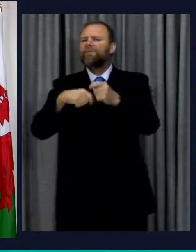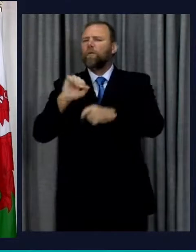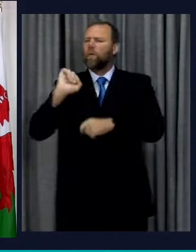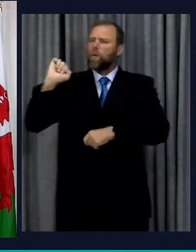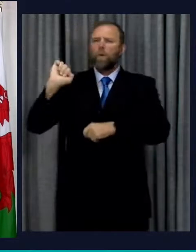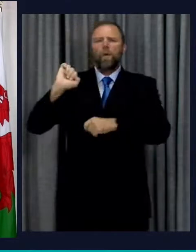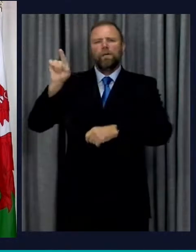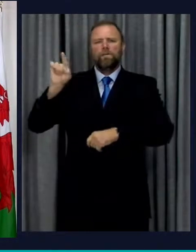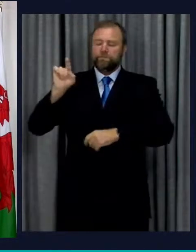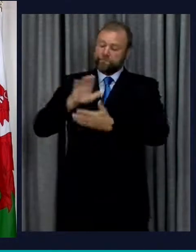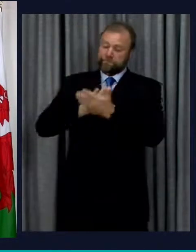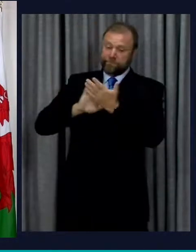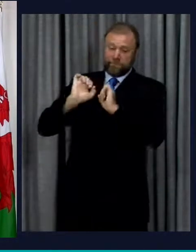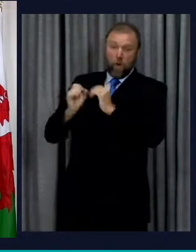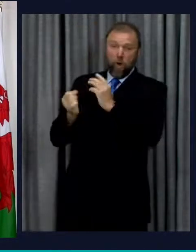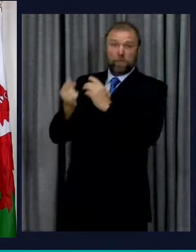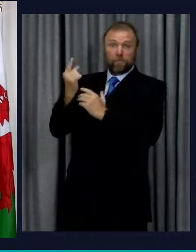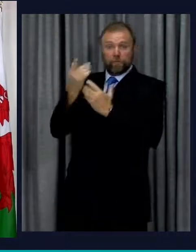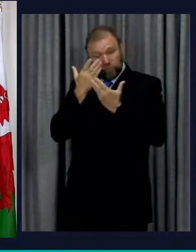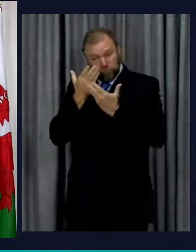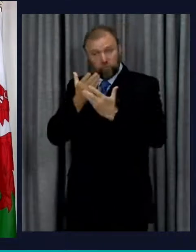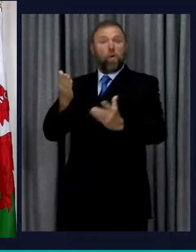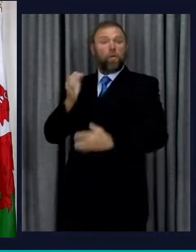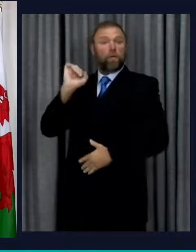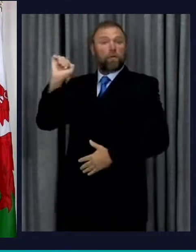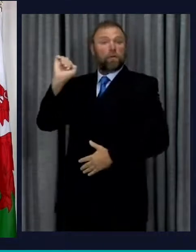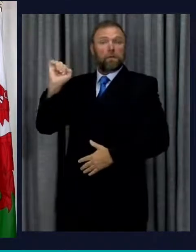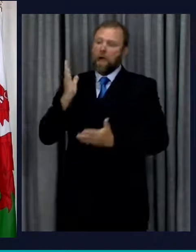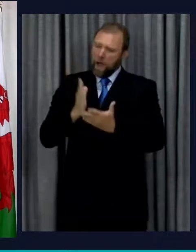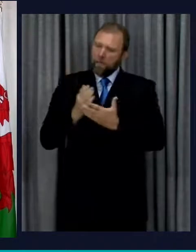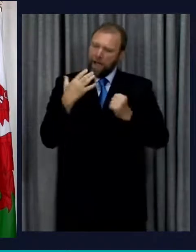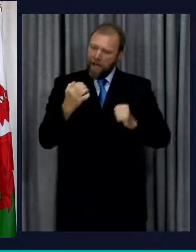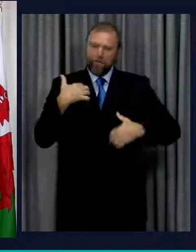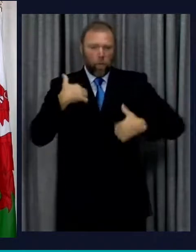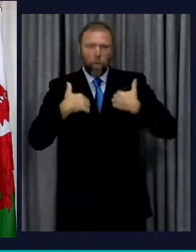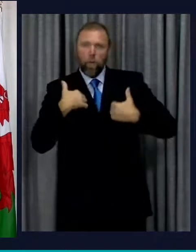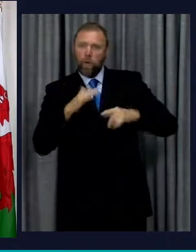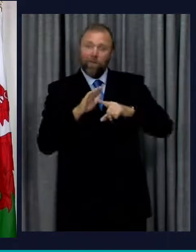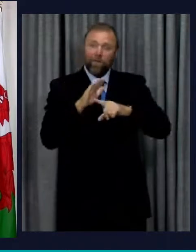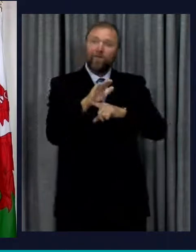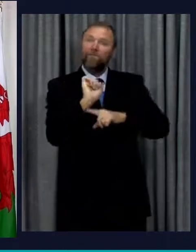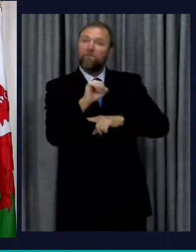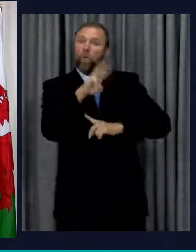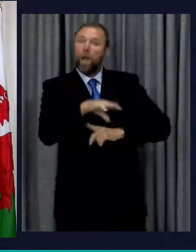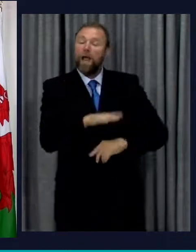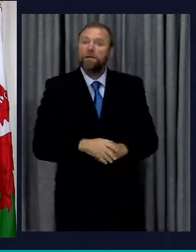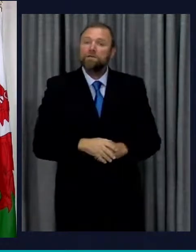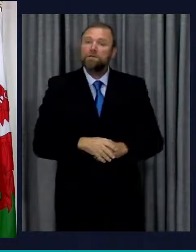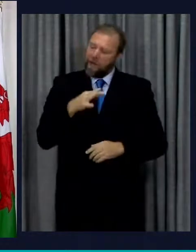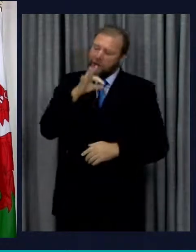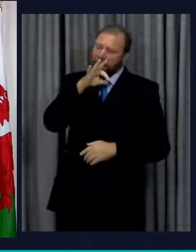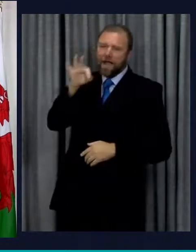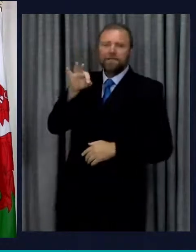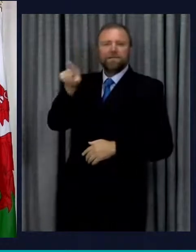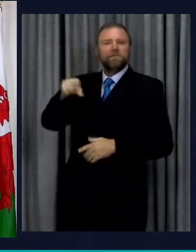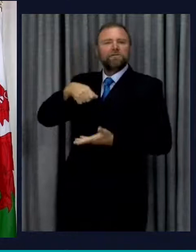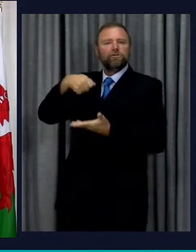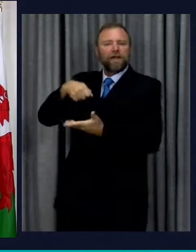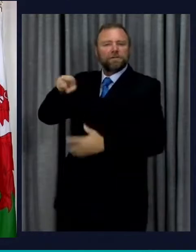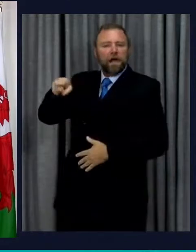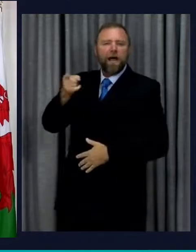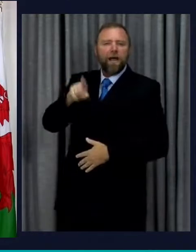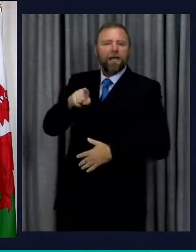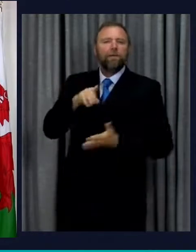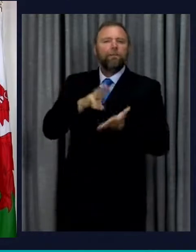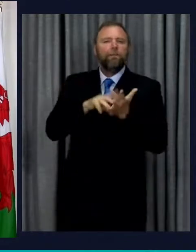government to demonstrate its ambition for Wales. So I call on the Chancellor and on Michael Gove to ensure that Wales